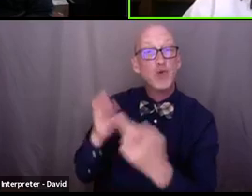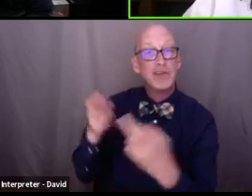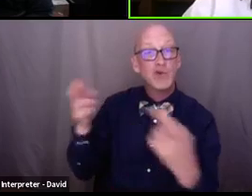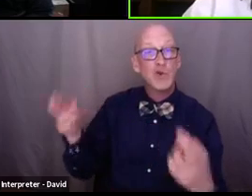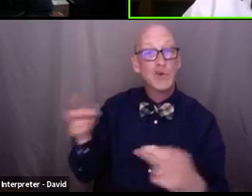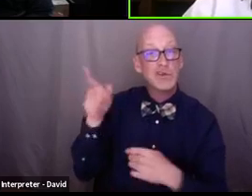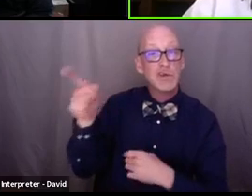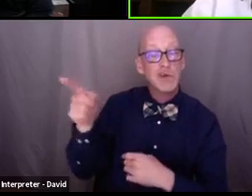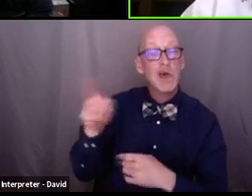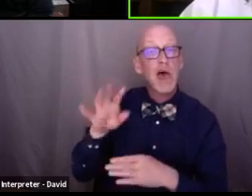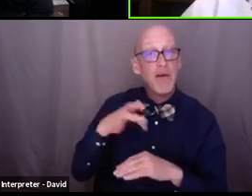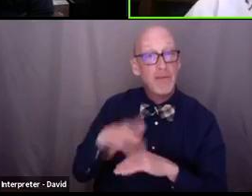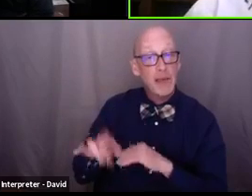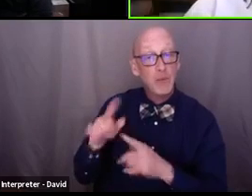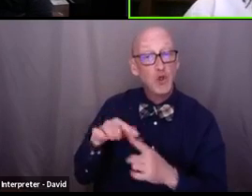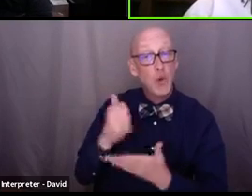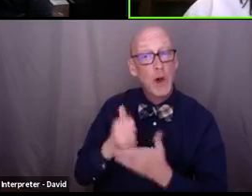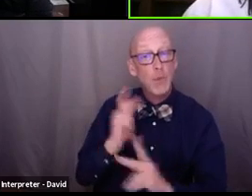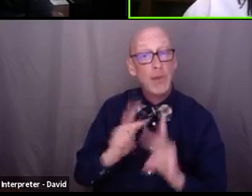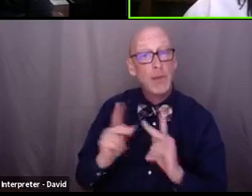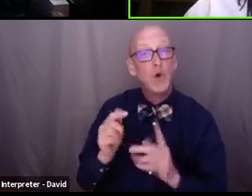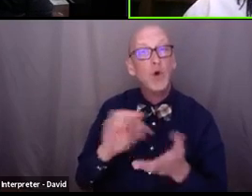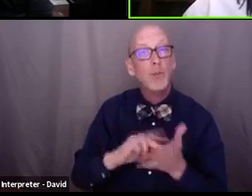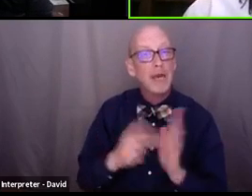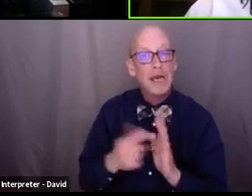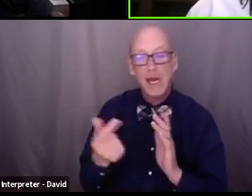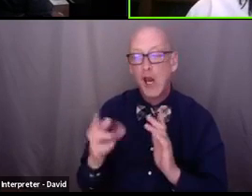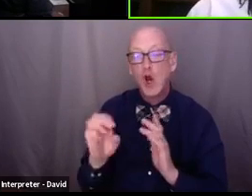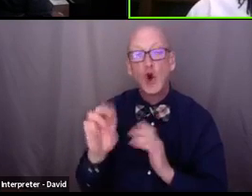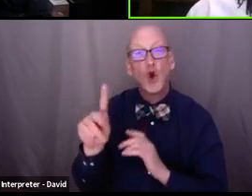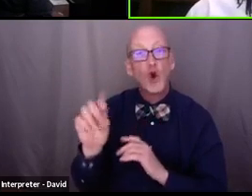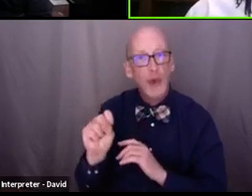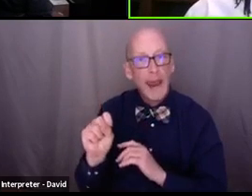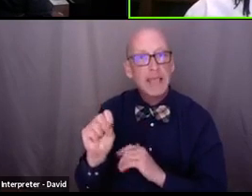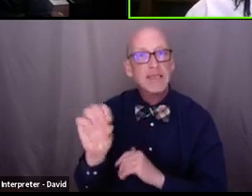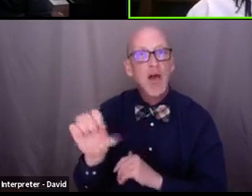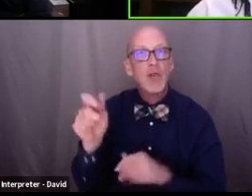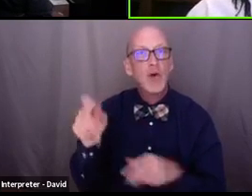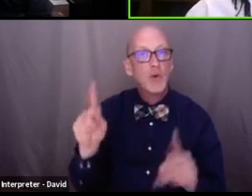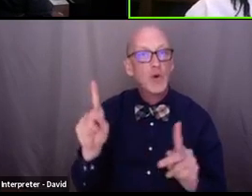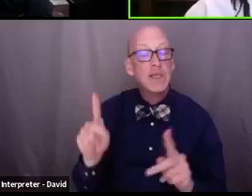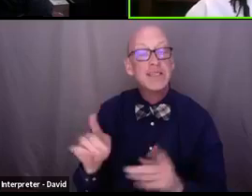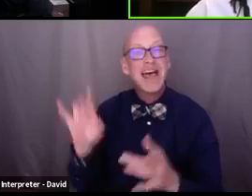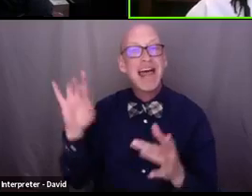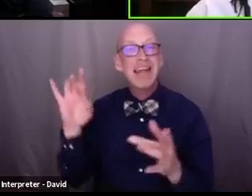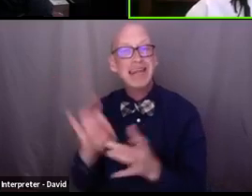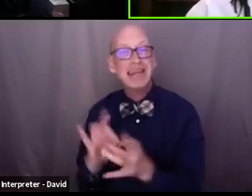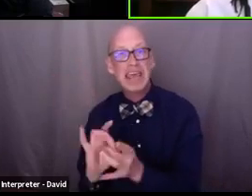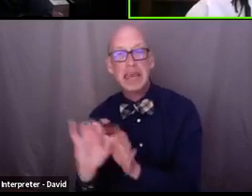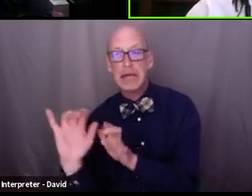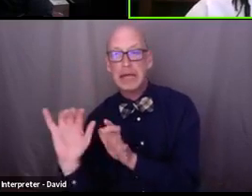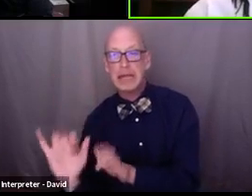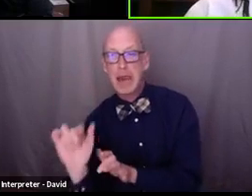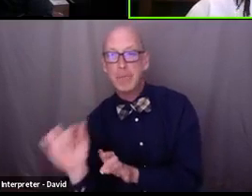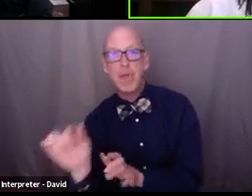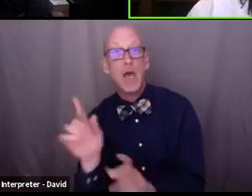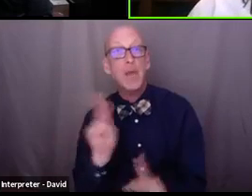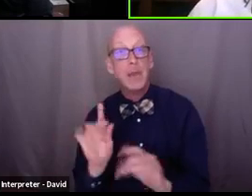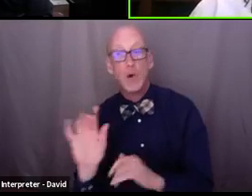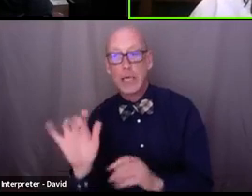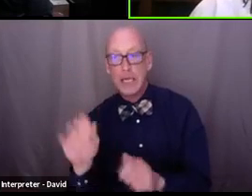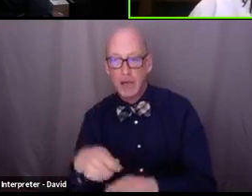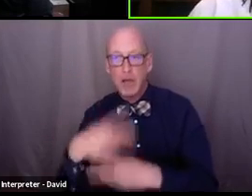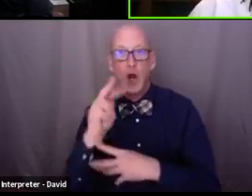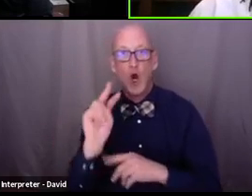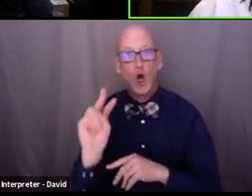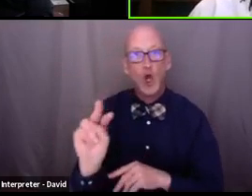are available to help people in terms of grants or other opportunities. I'm going to put that link here so people can look at that and have opportunity for that, because the